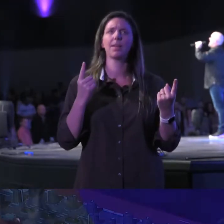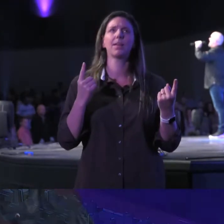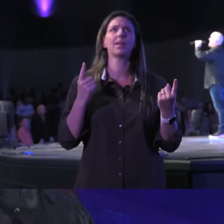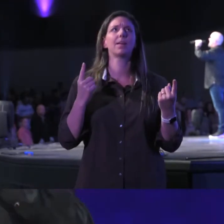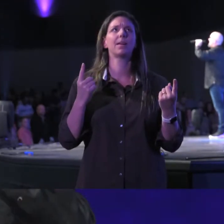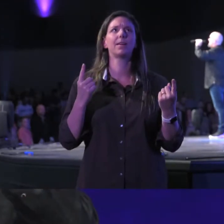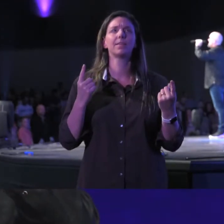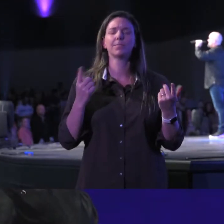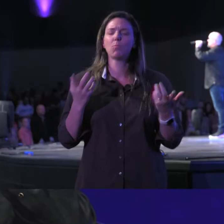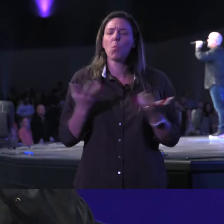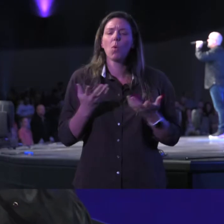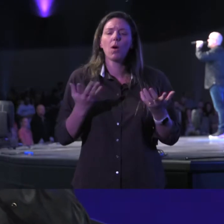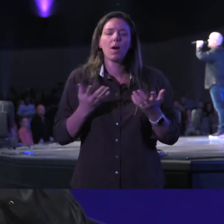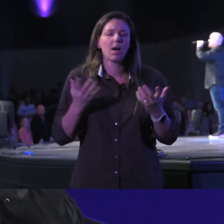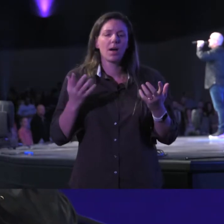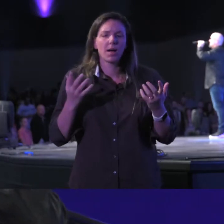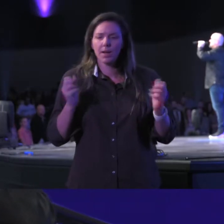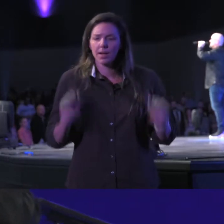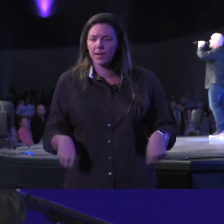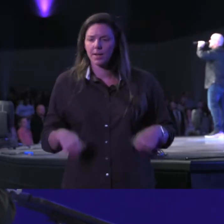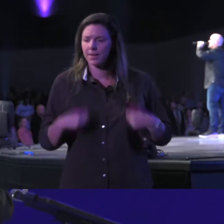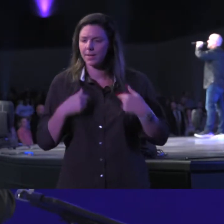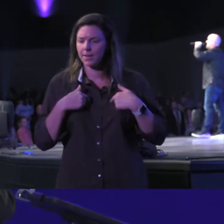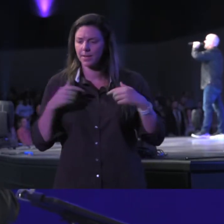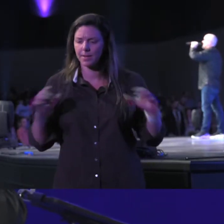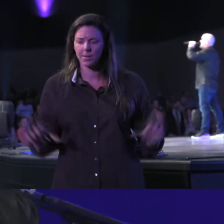could I do?